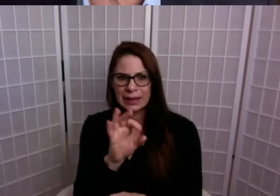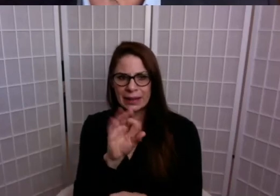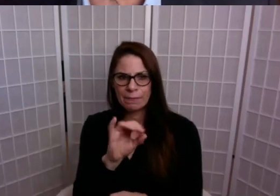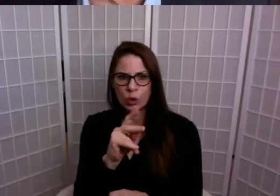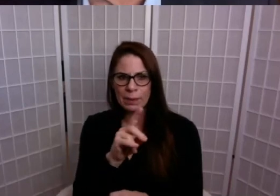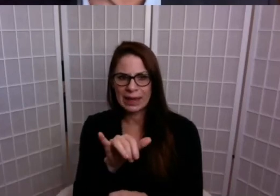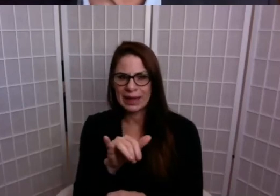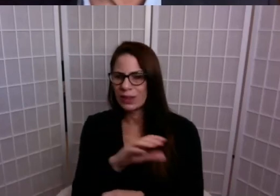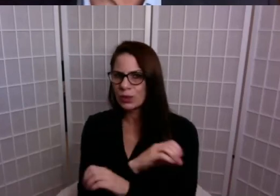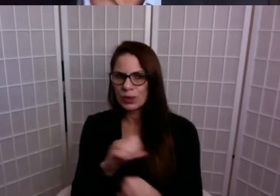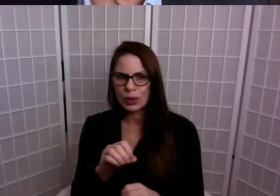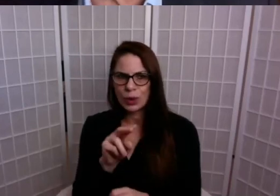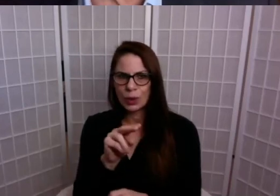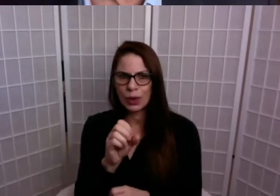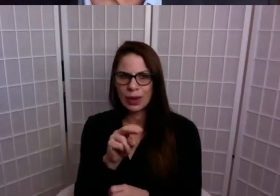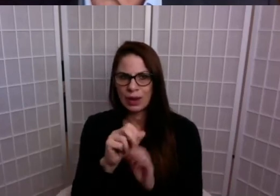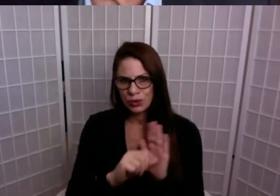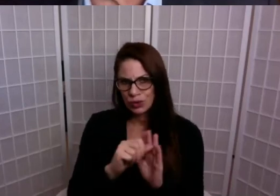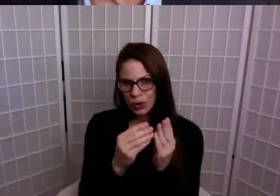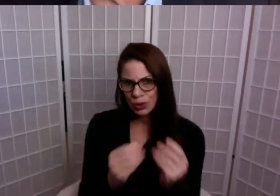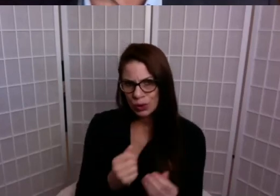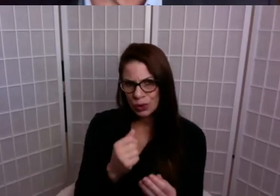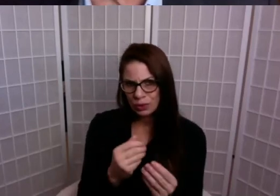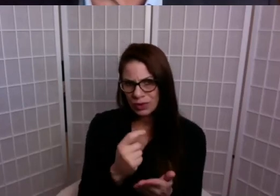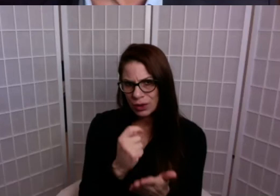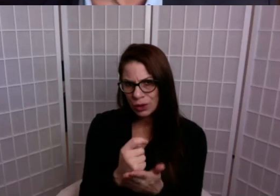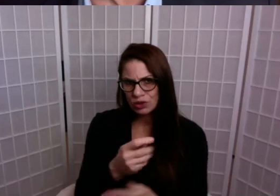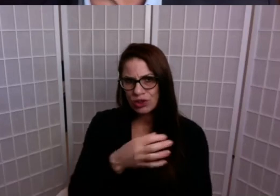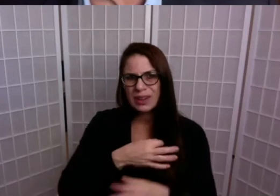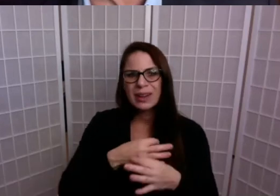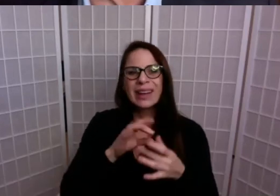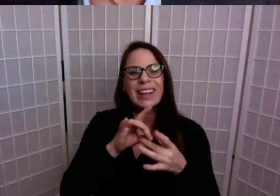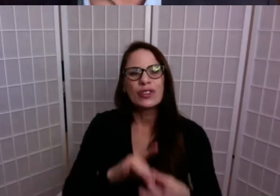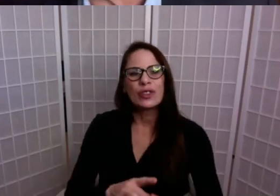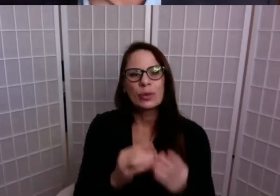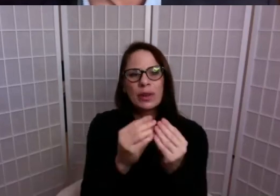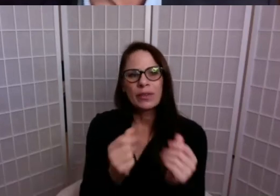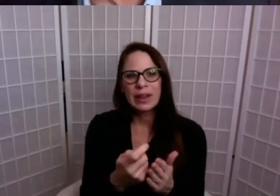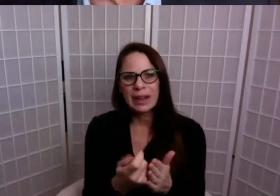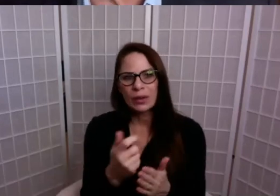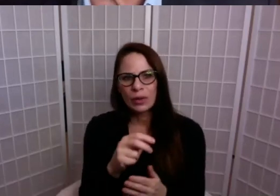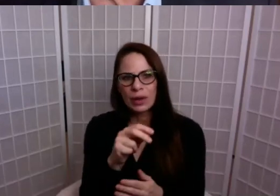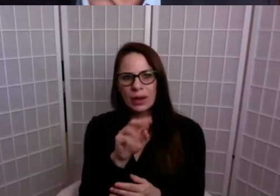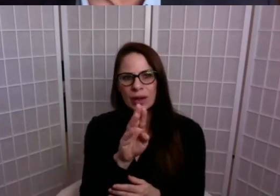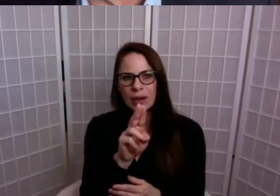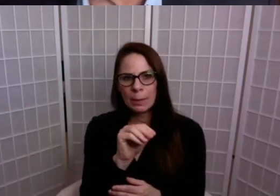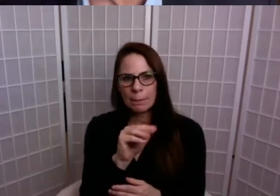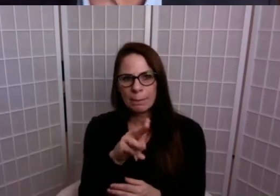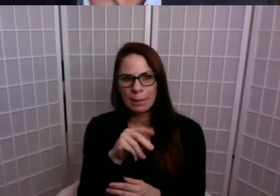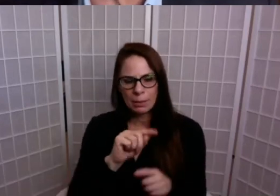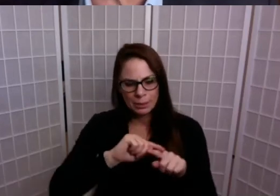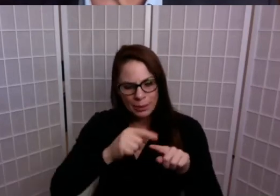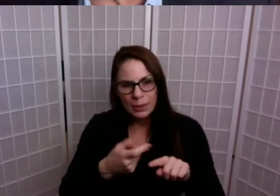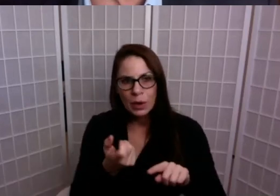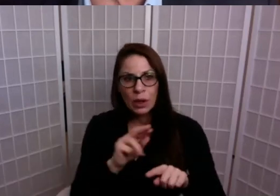non-surgical solution in terms of getting rid of the bumps or the deformity. What can help is